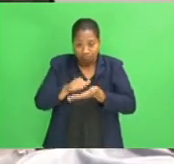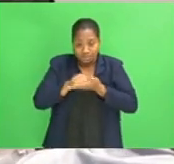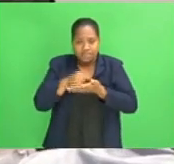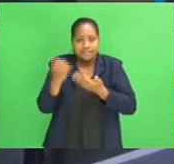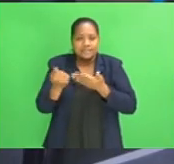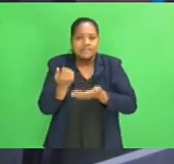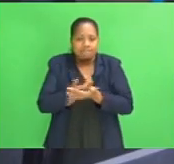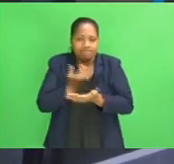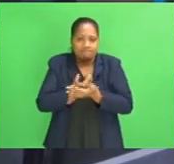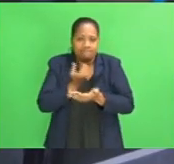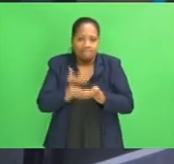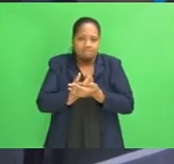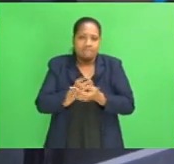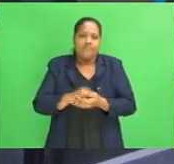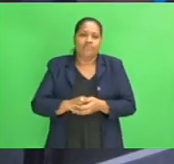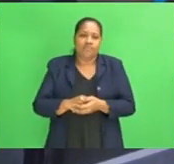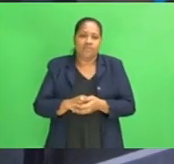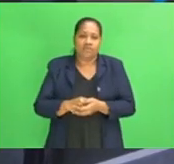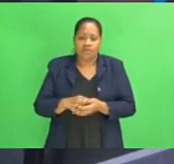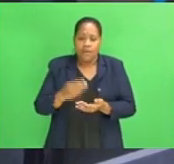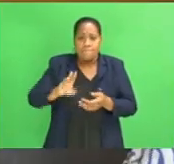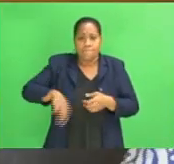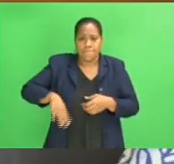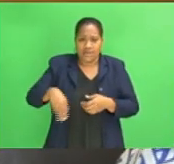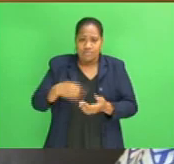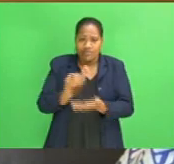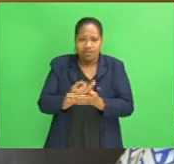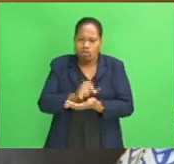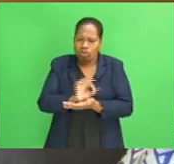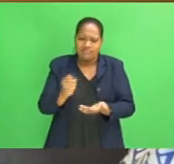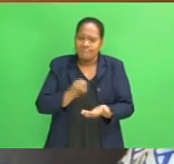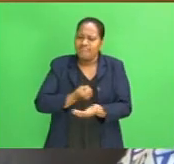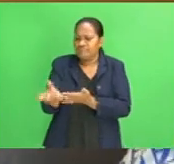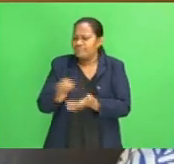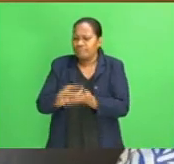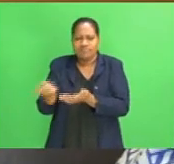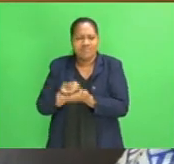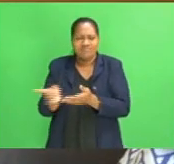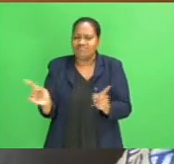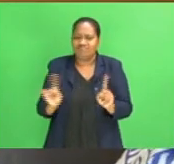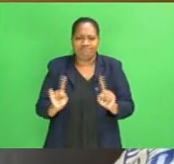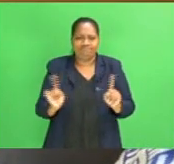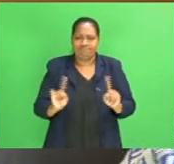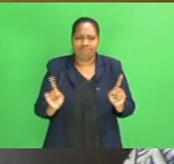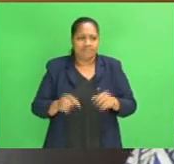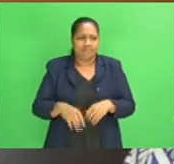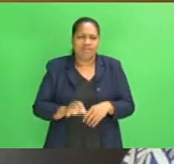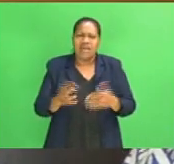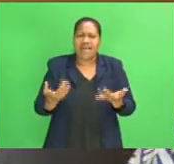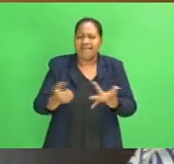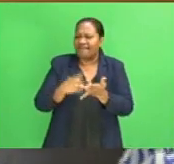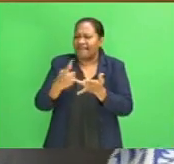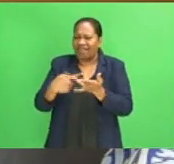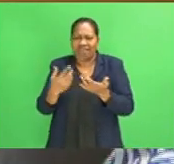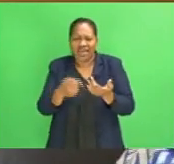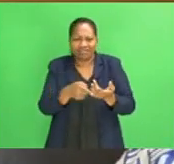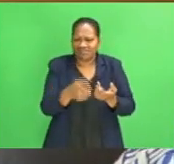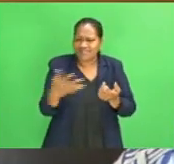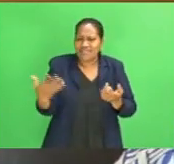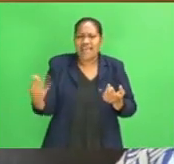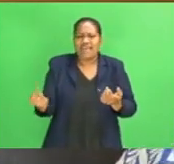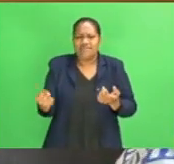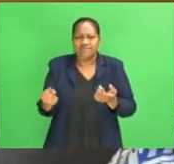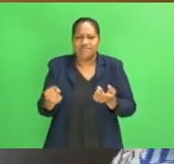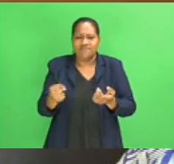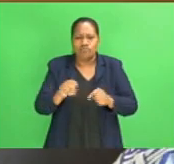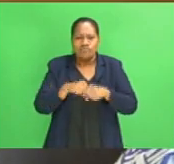may arise, members' funds are not exploited. Unlike other countries which is a more developed social security support system, the